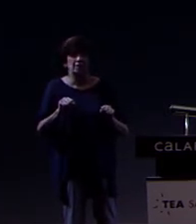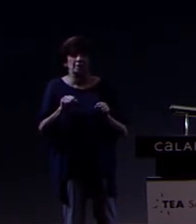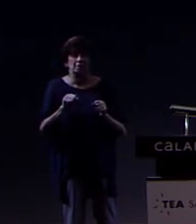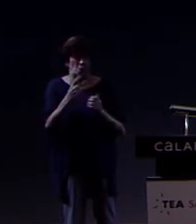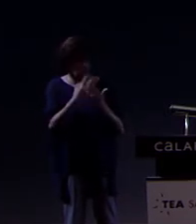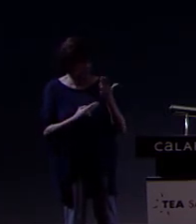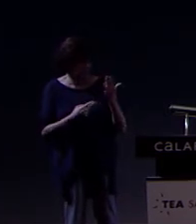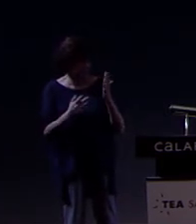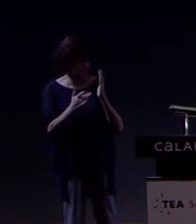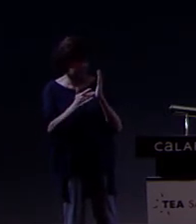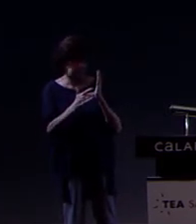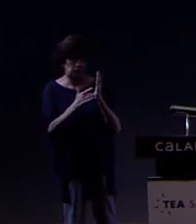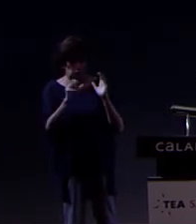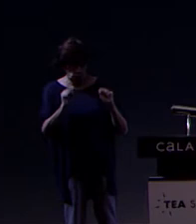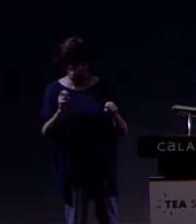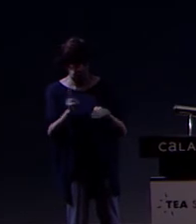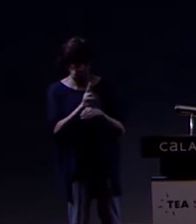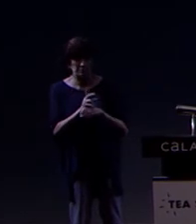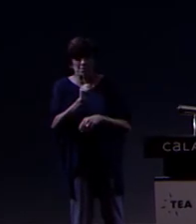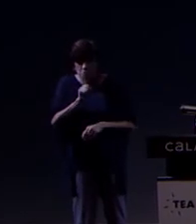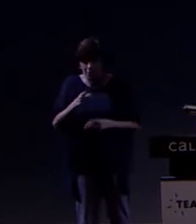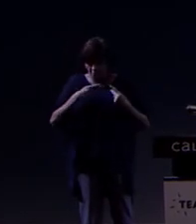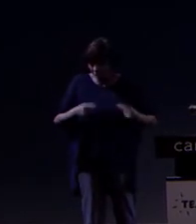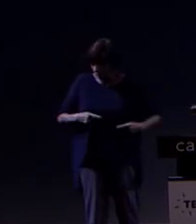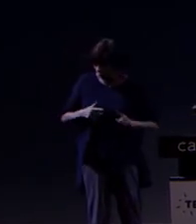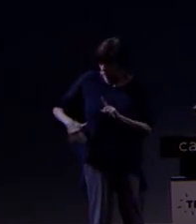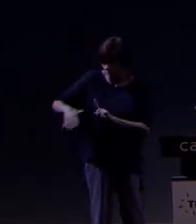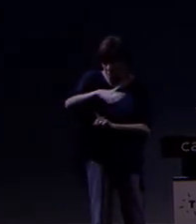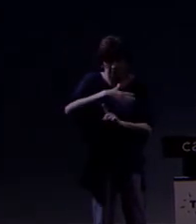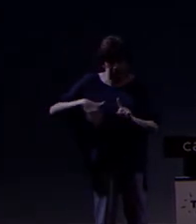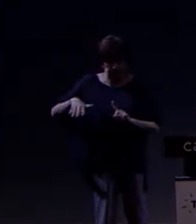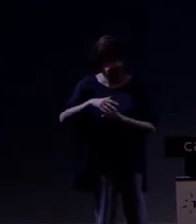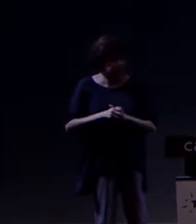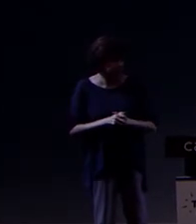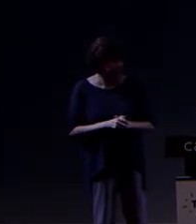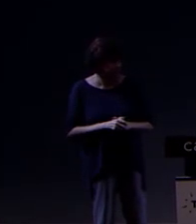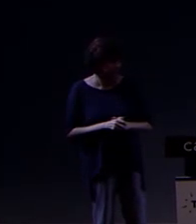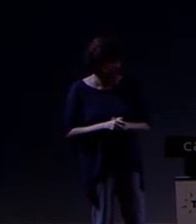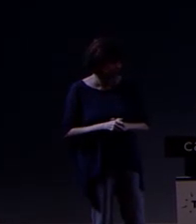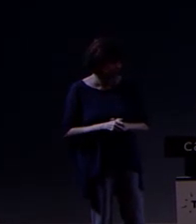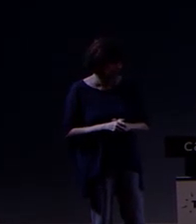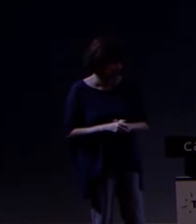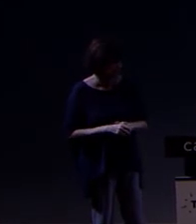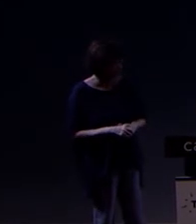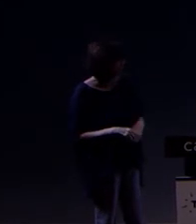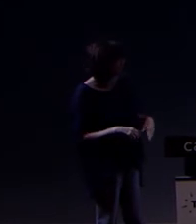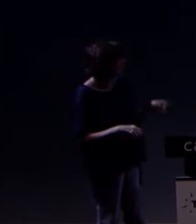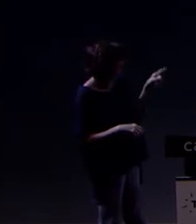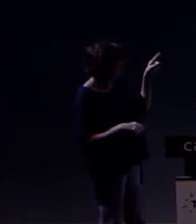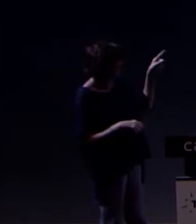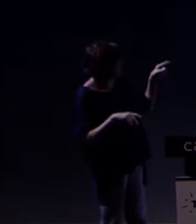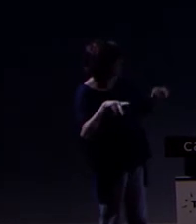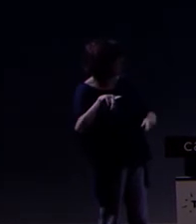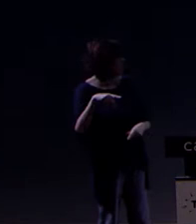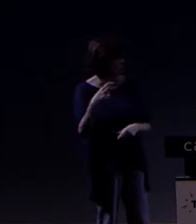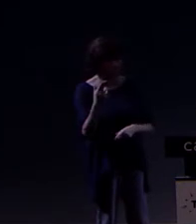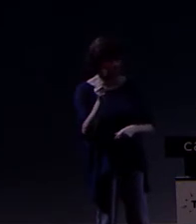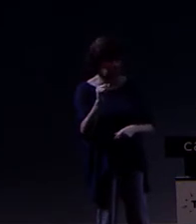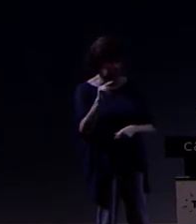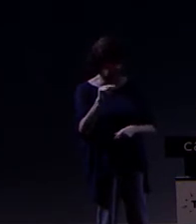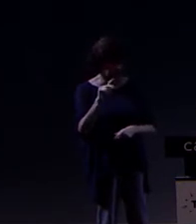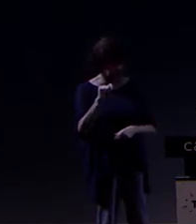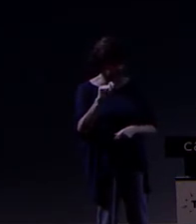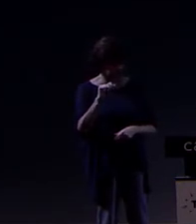these techniques to good use in real physical spaces. And then there was the phantasmagoria, another kind of